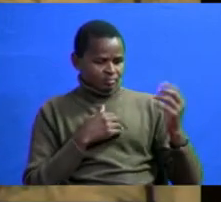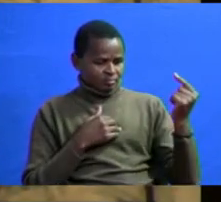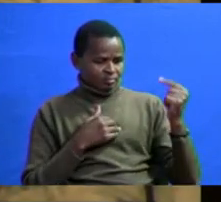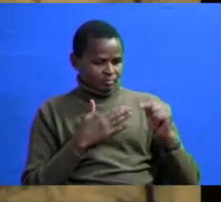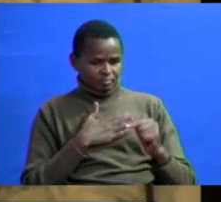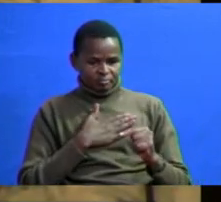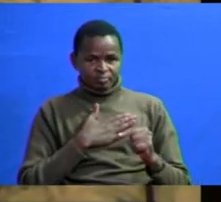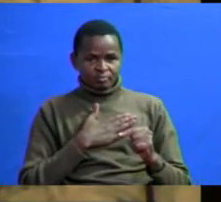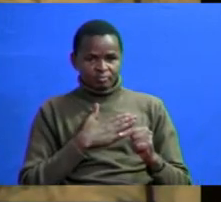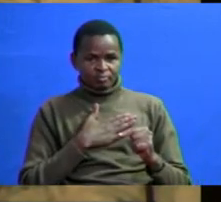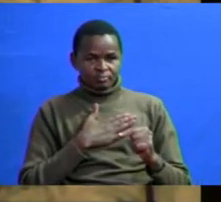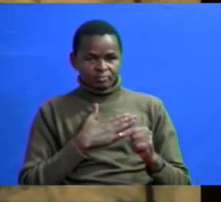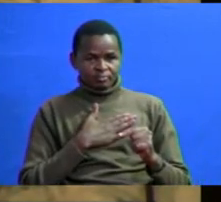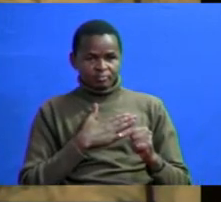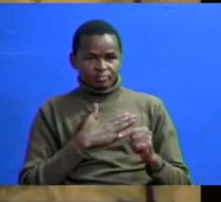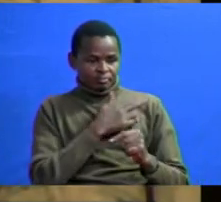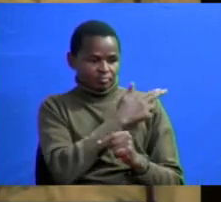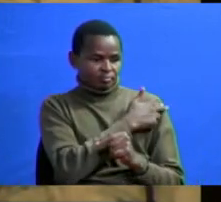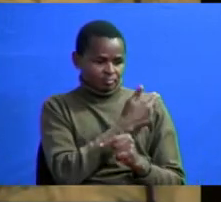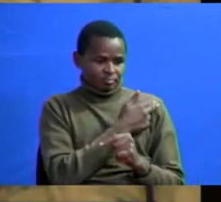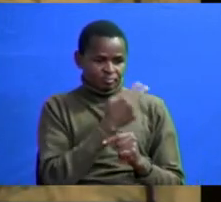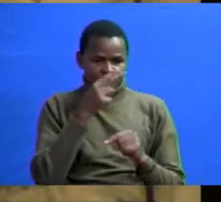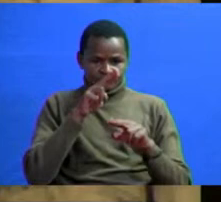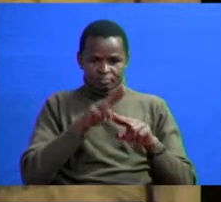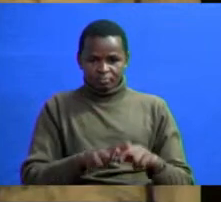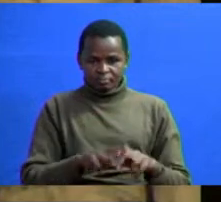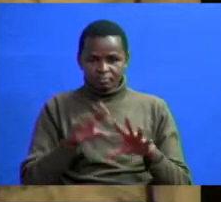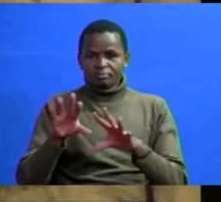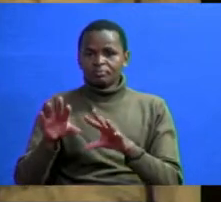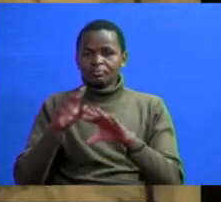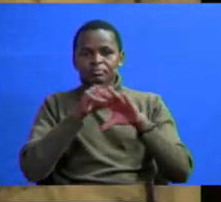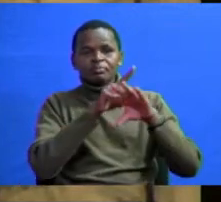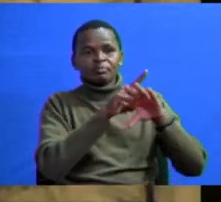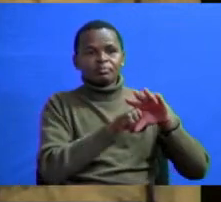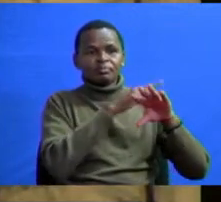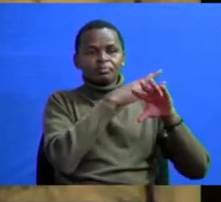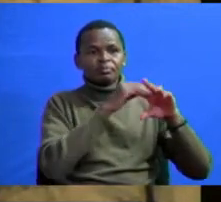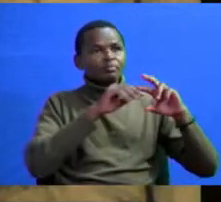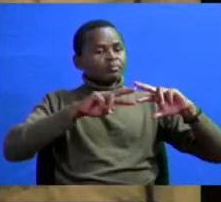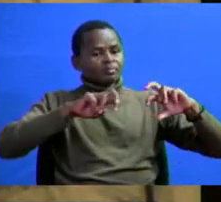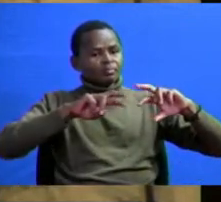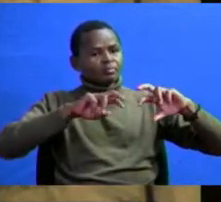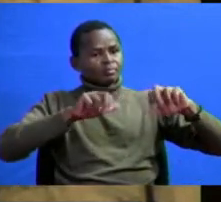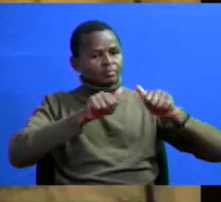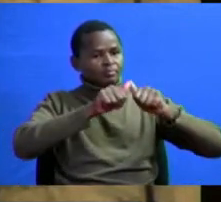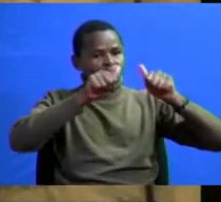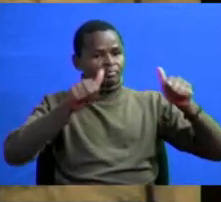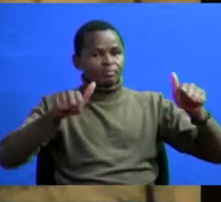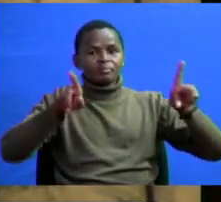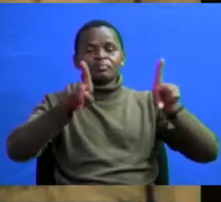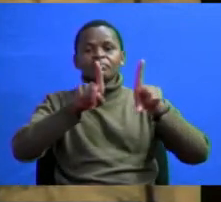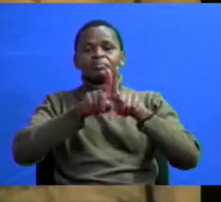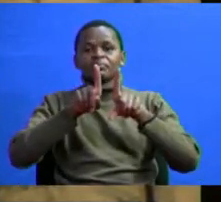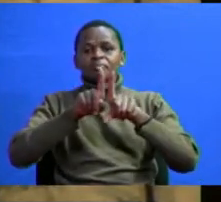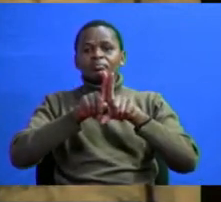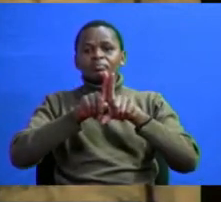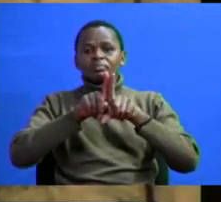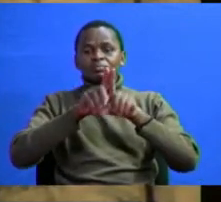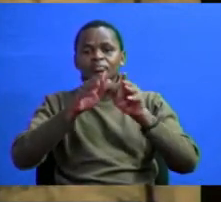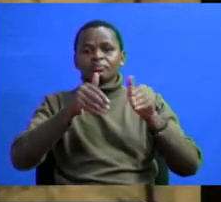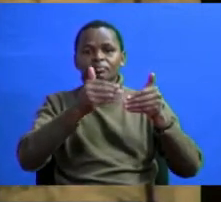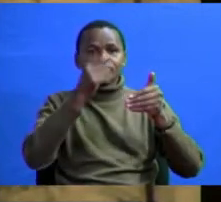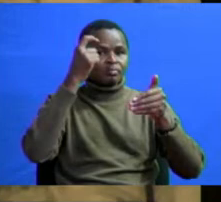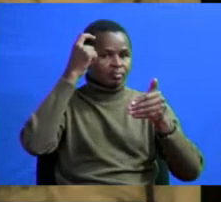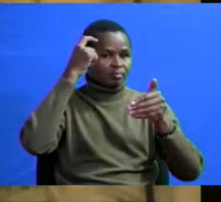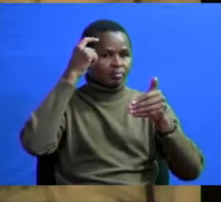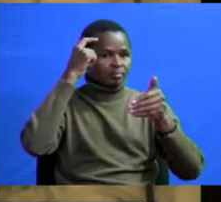my clinic, I'll have to sit down with you, take time, assess you thoroughly, and also refer you to a psychiatrist so